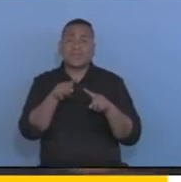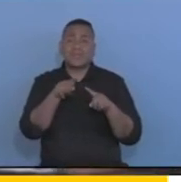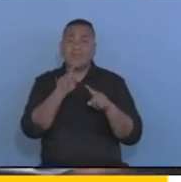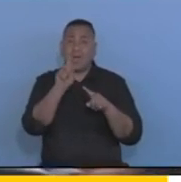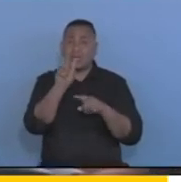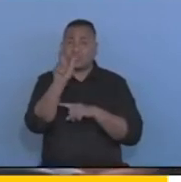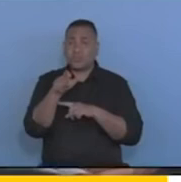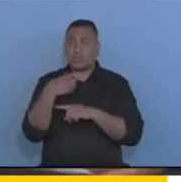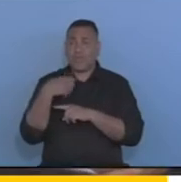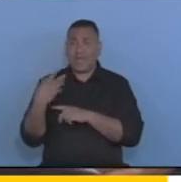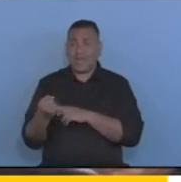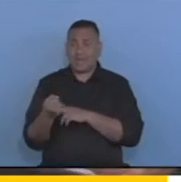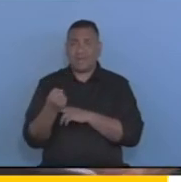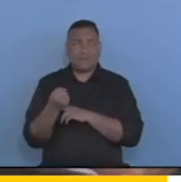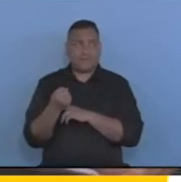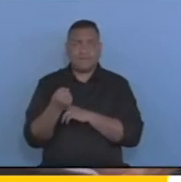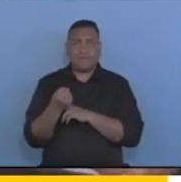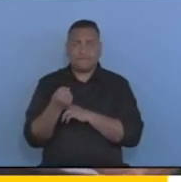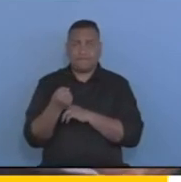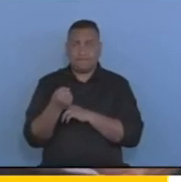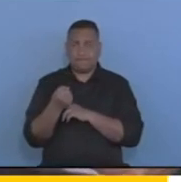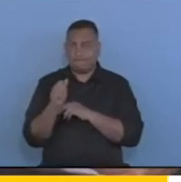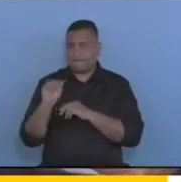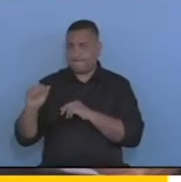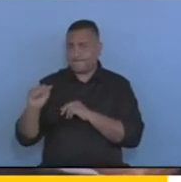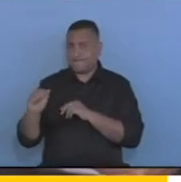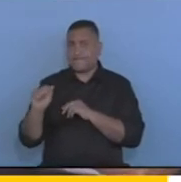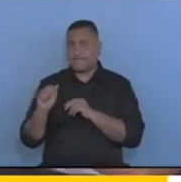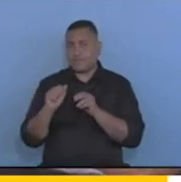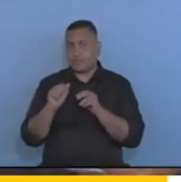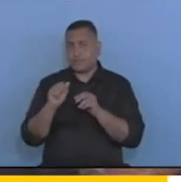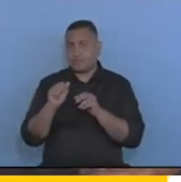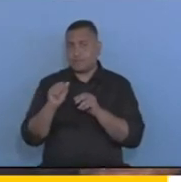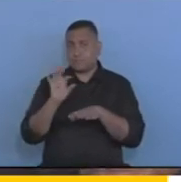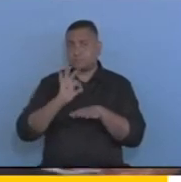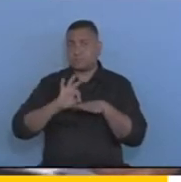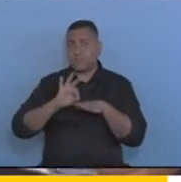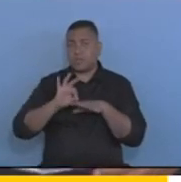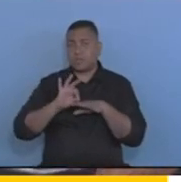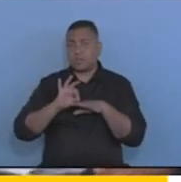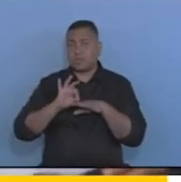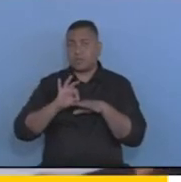back, his plans is to go to New Zealand. Oh, wow. So after this,